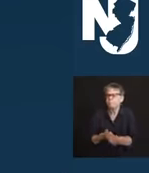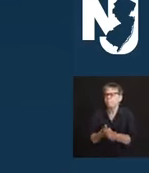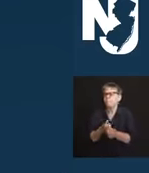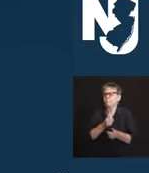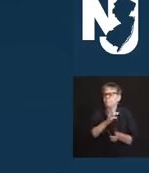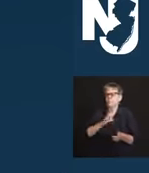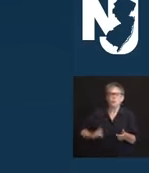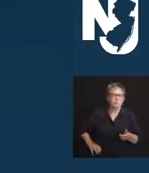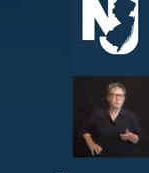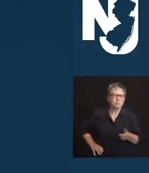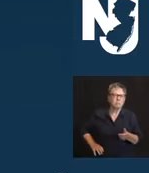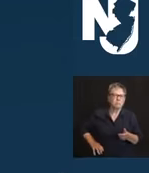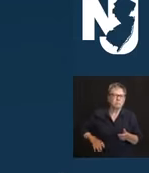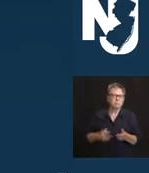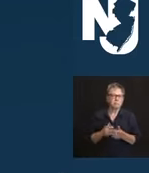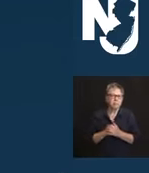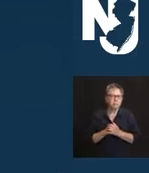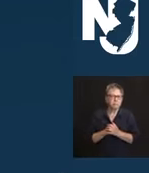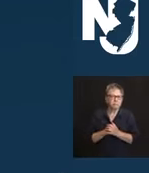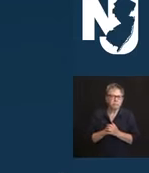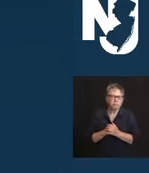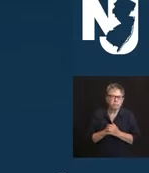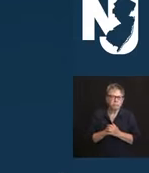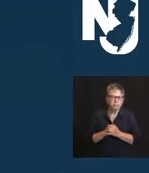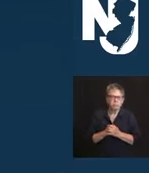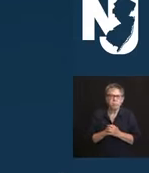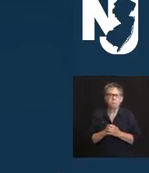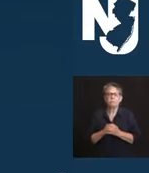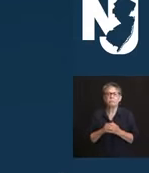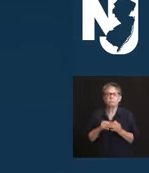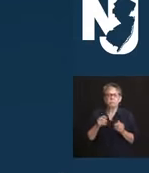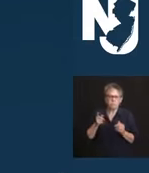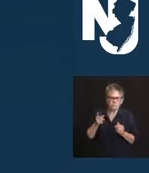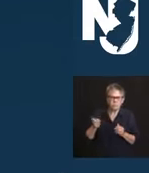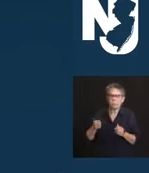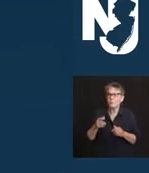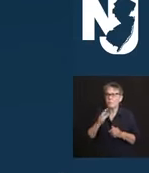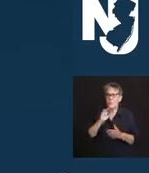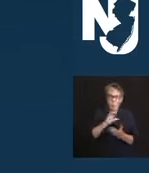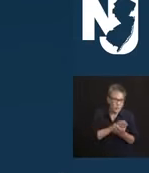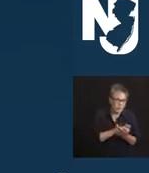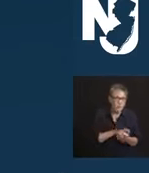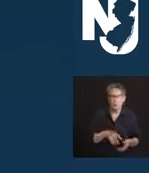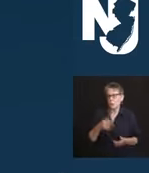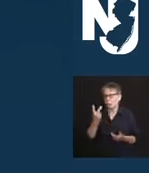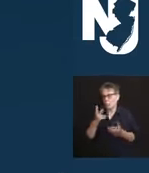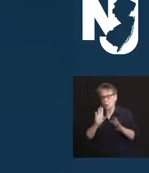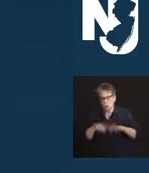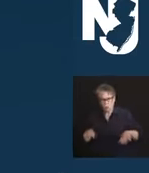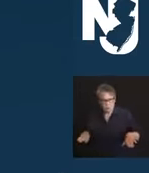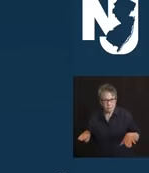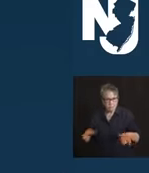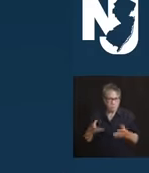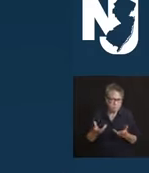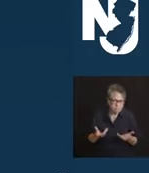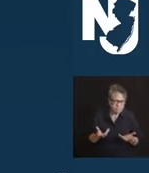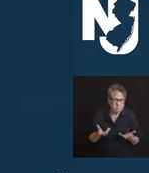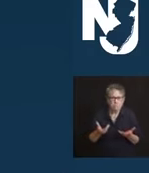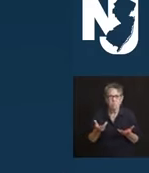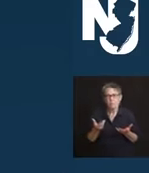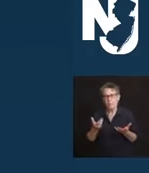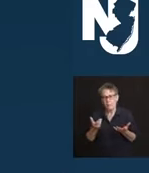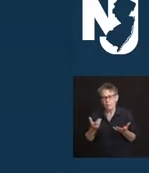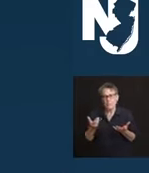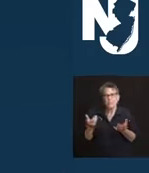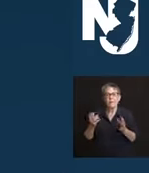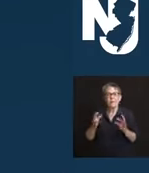behind Larice and their 2 children, their son Peter and daughter Marina. He also leaves behind his family at Healthcare Professionals